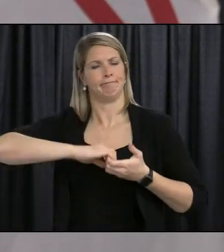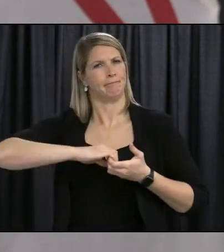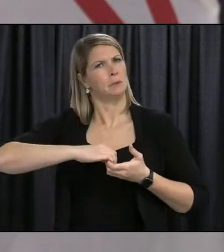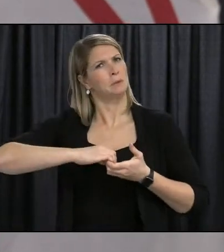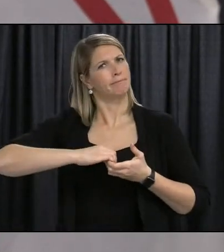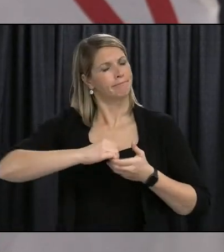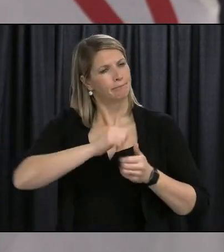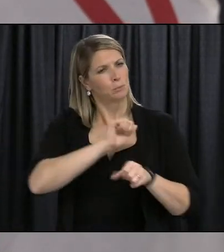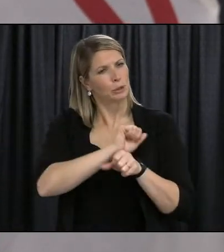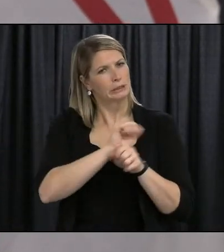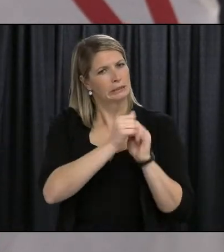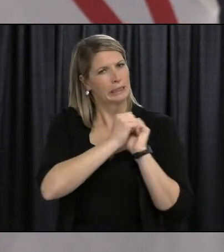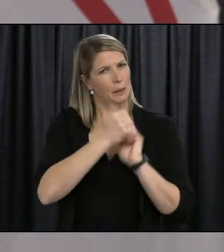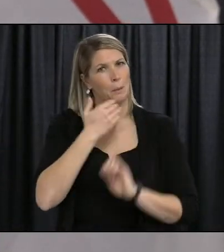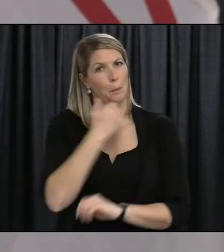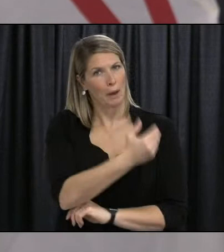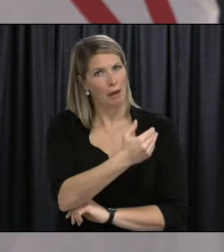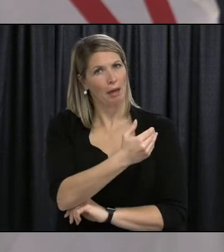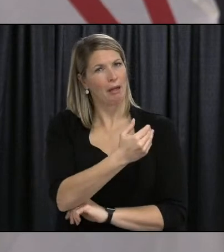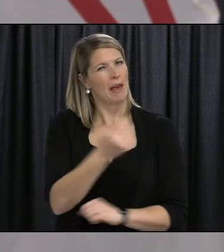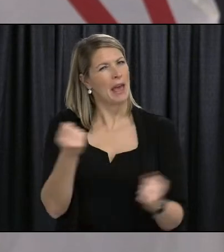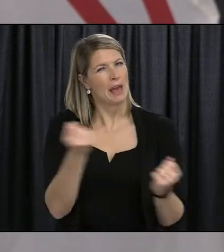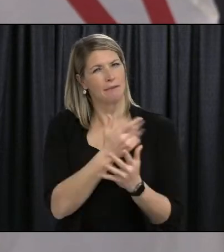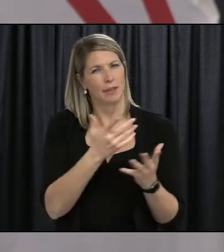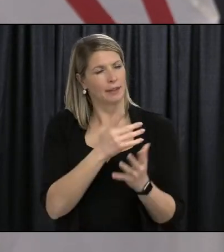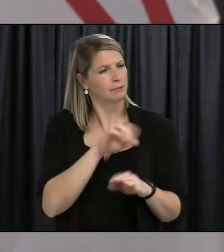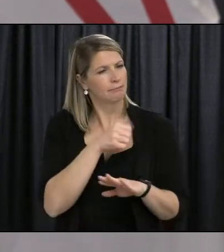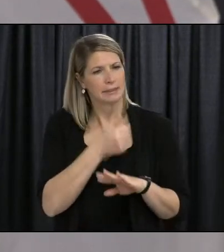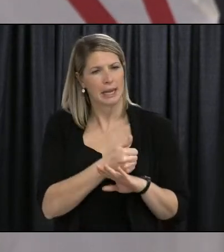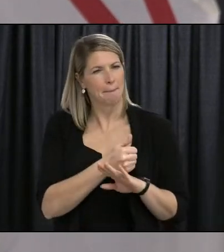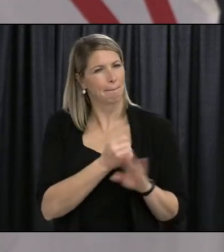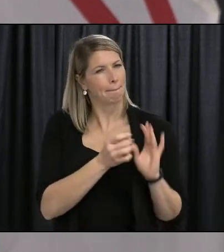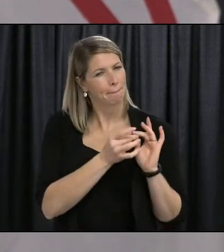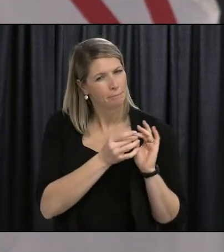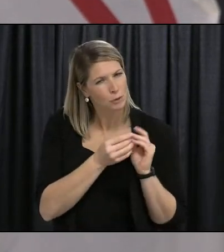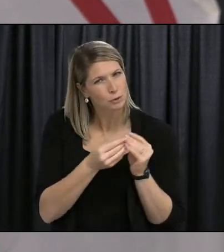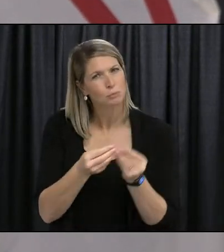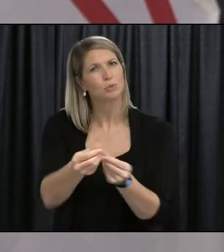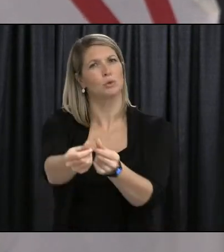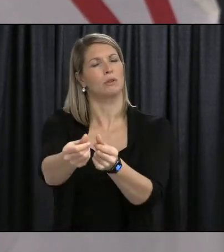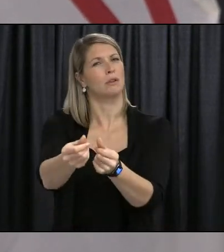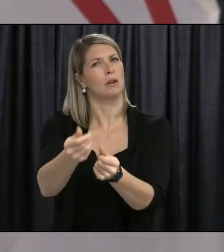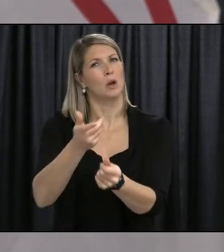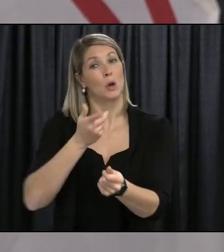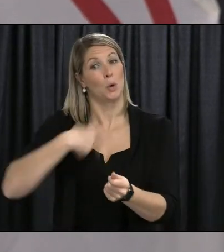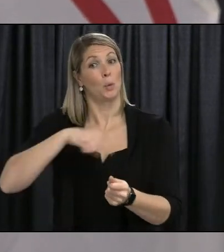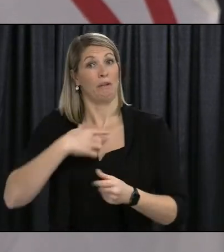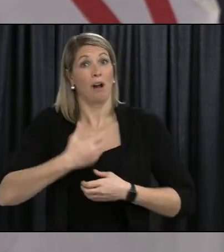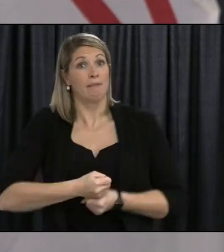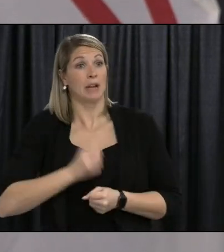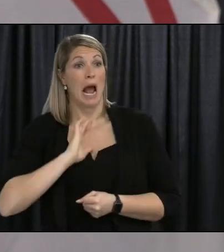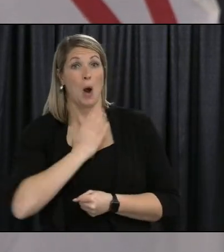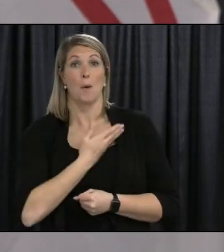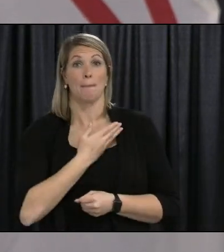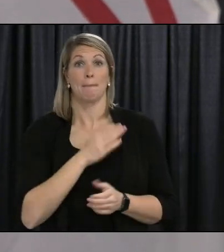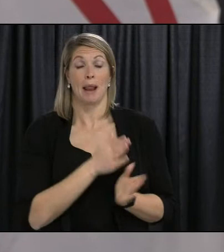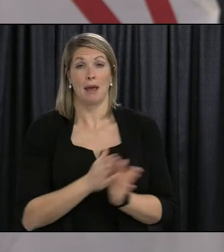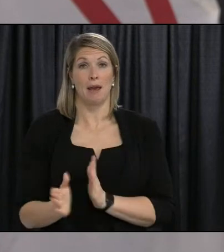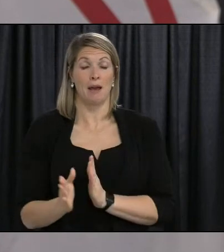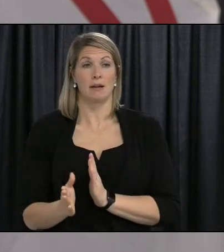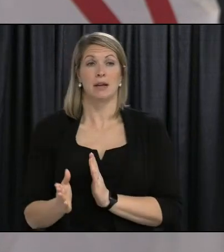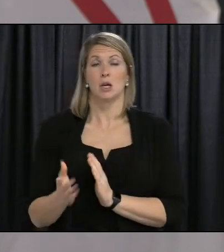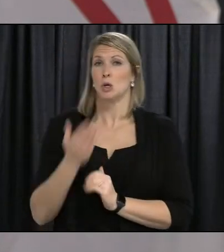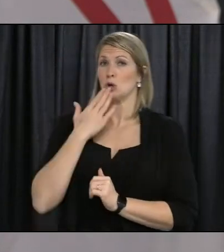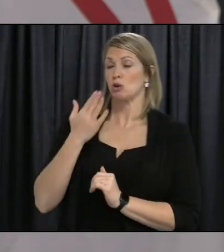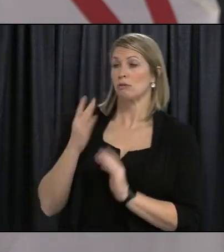we wanted to ensure that everything was in place and operating as it should. We have confidence in the plan, but again,